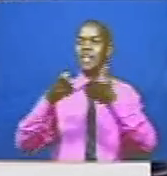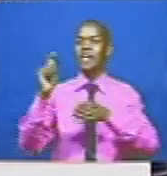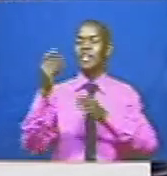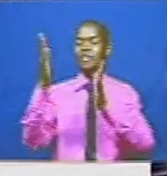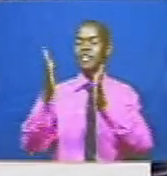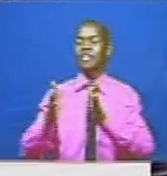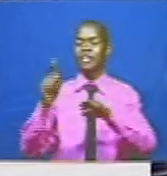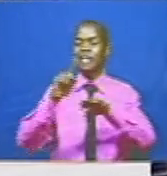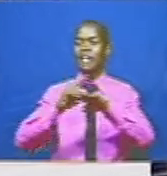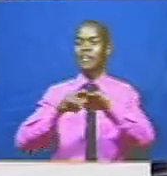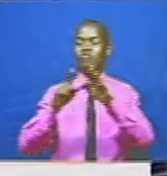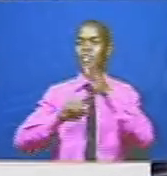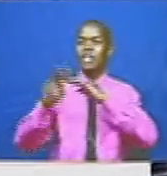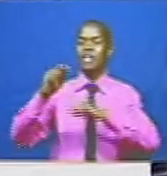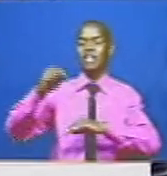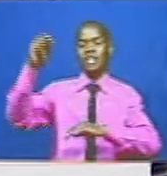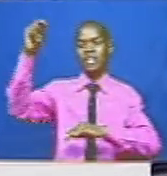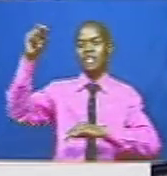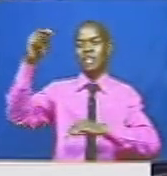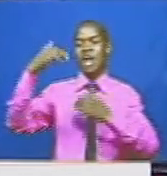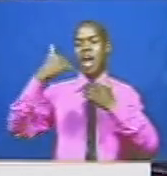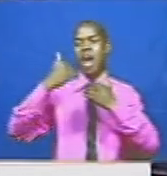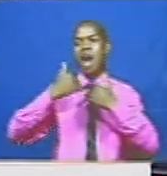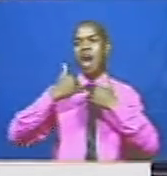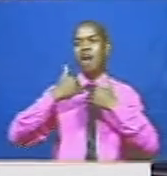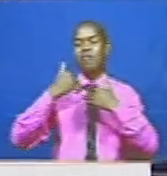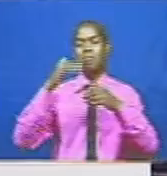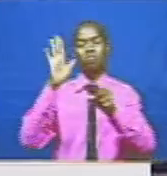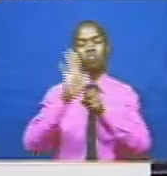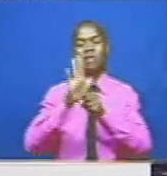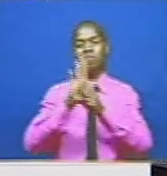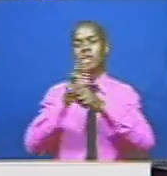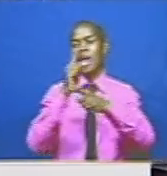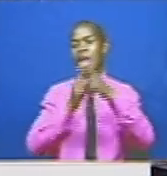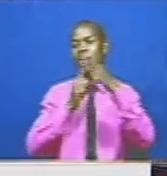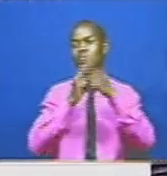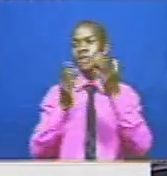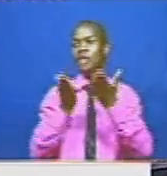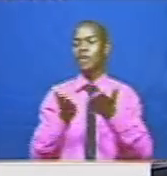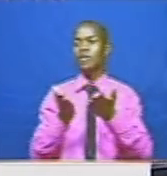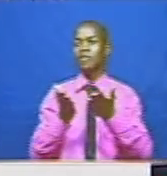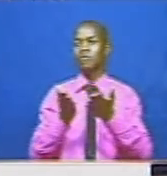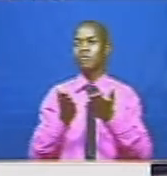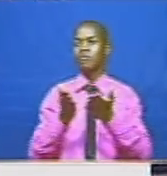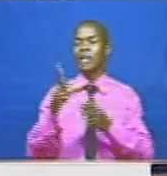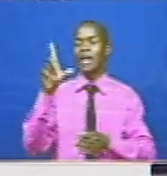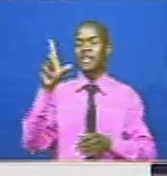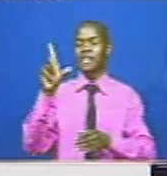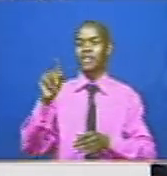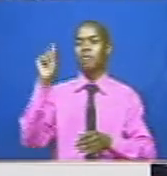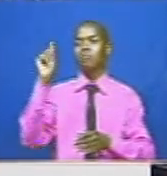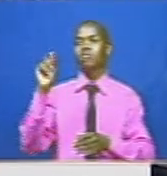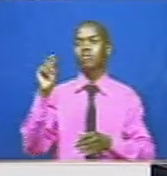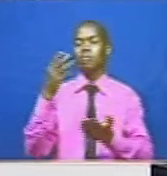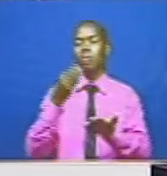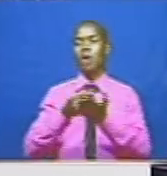north, at Chalbi Desert, the Northern Hall, we have an amazing experience over there. Just the same thing at a cheaper price. So probably we have a look